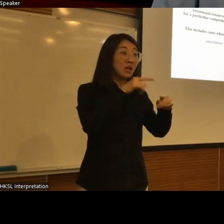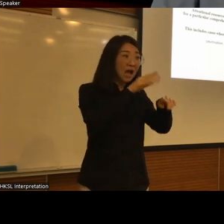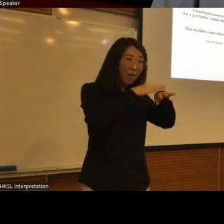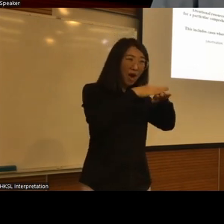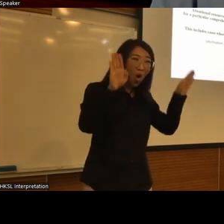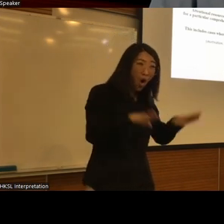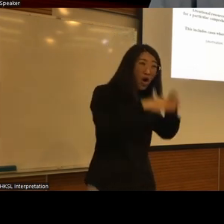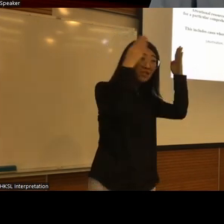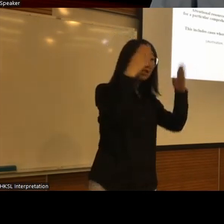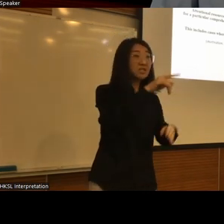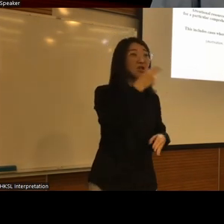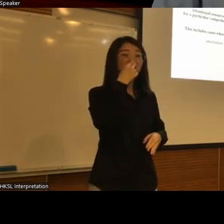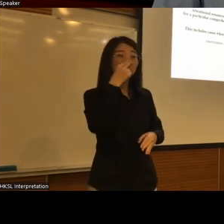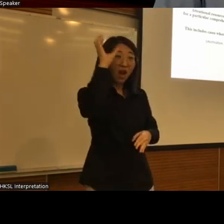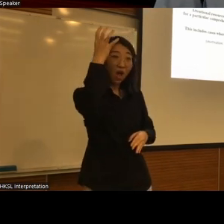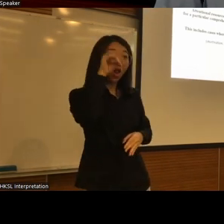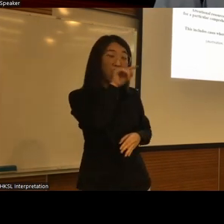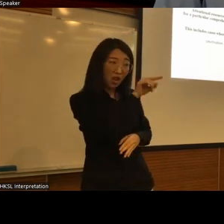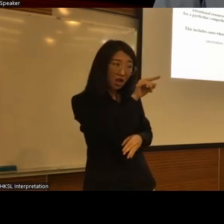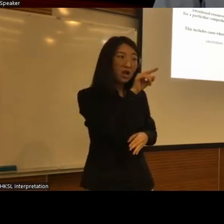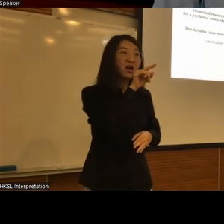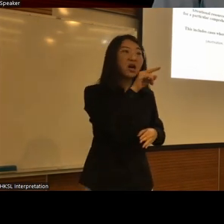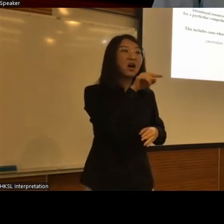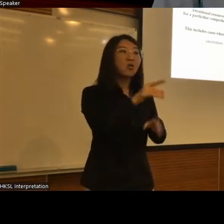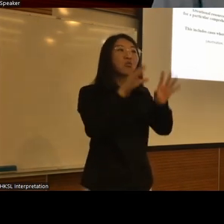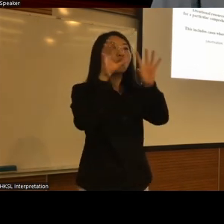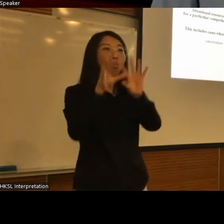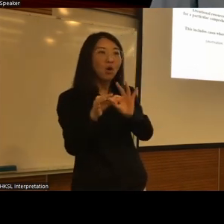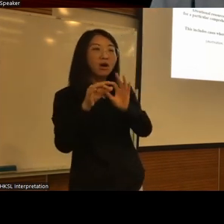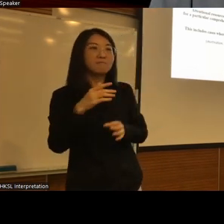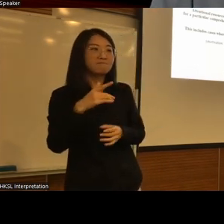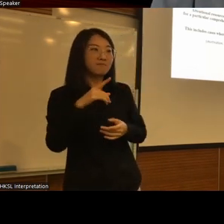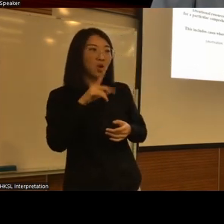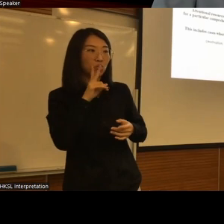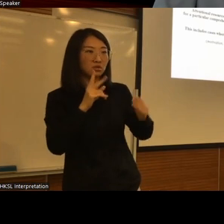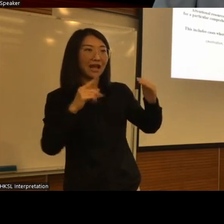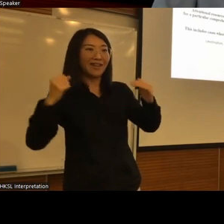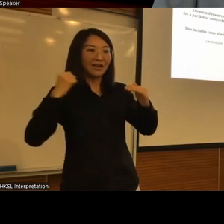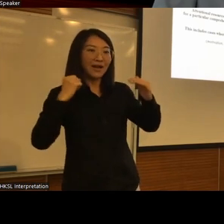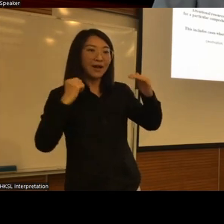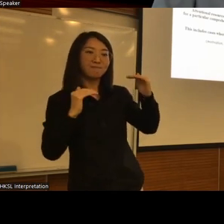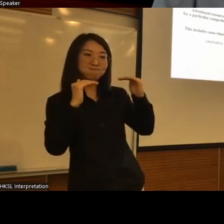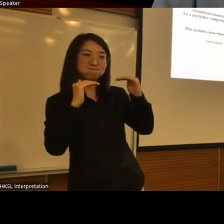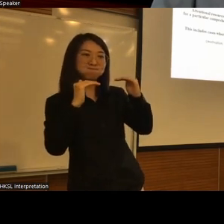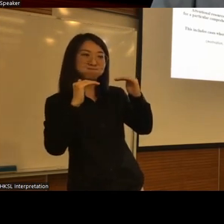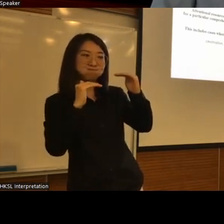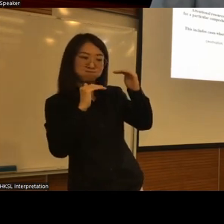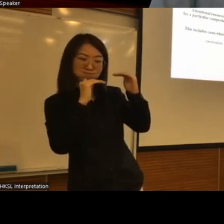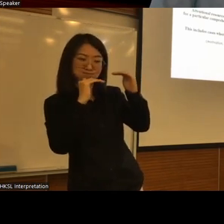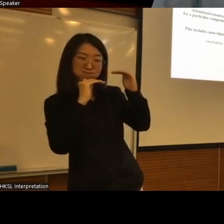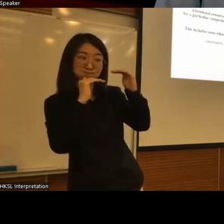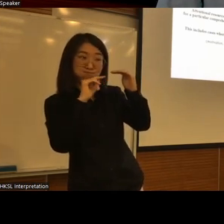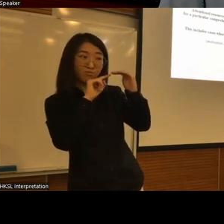formulated the tightrope hypothesis is that when I talk about saturation, it doesn't necessarily mean that people